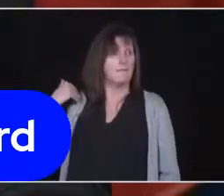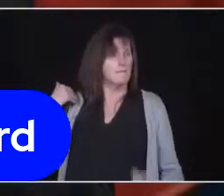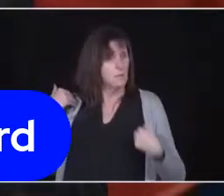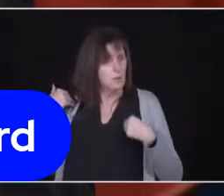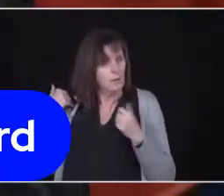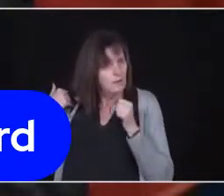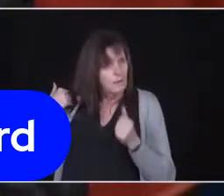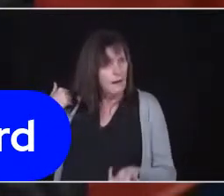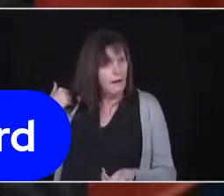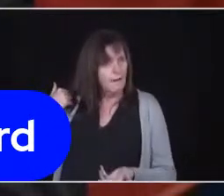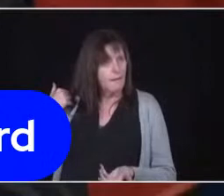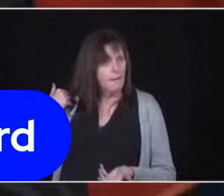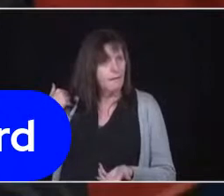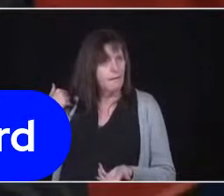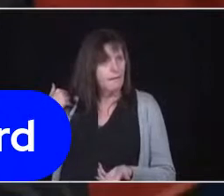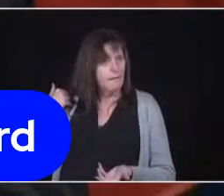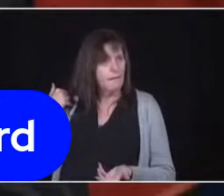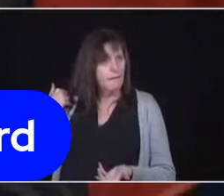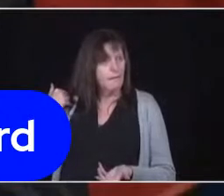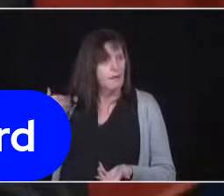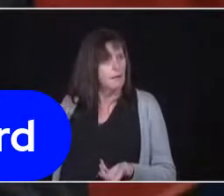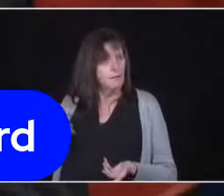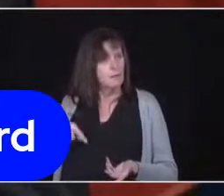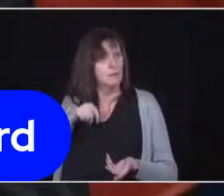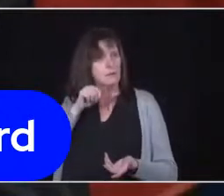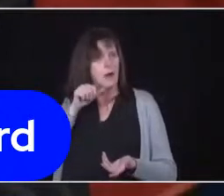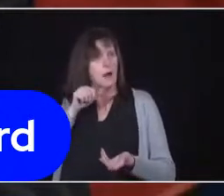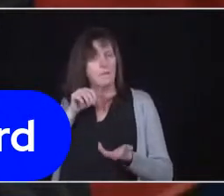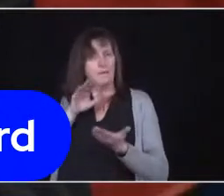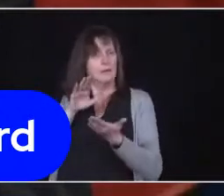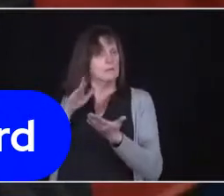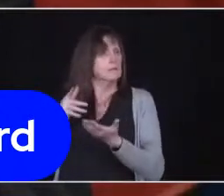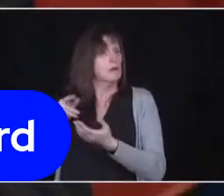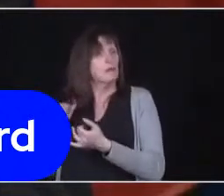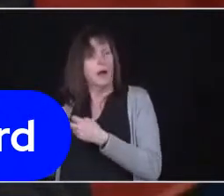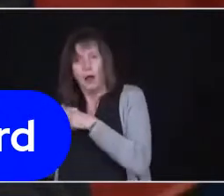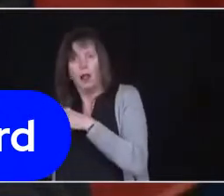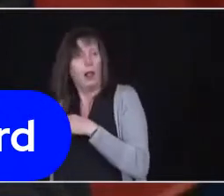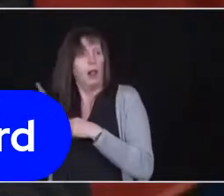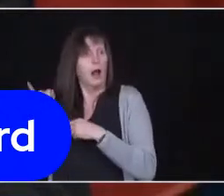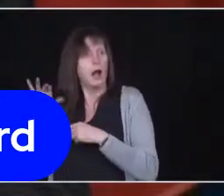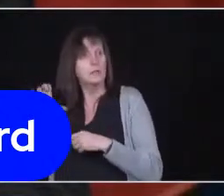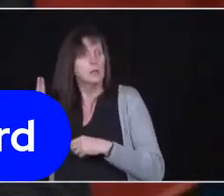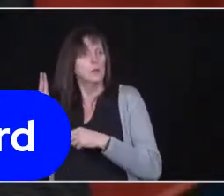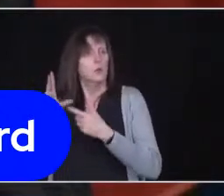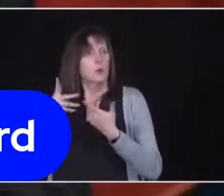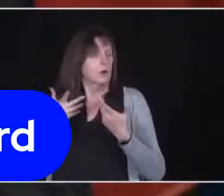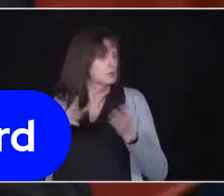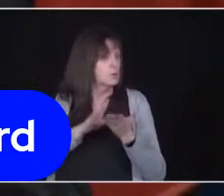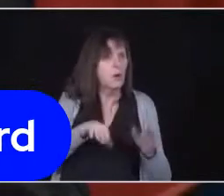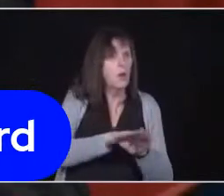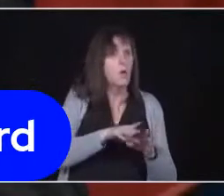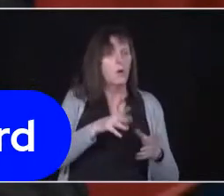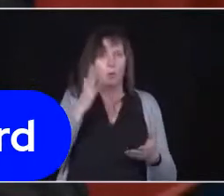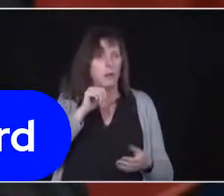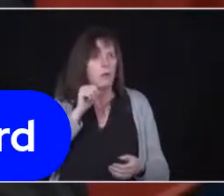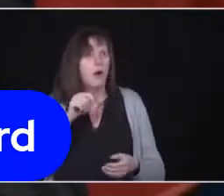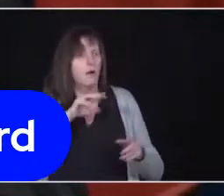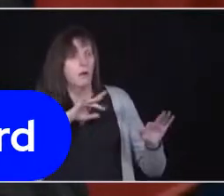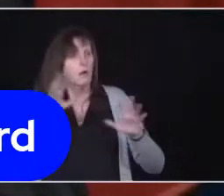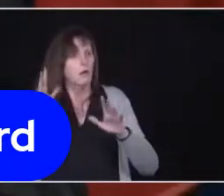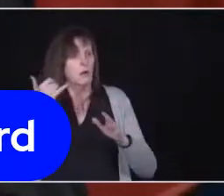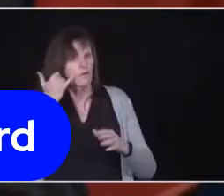wouldn't be facing the crisis with ICU. We wouldn't be having shutdowns. We wouldn't have the school shut down. We need the